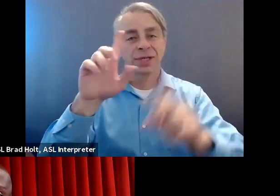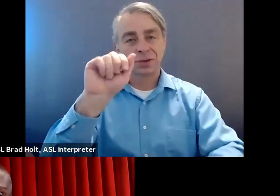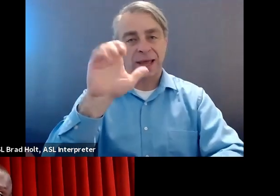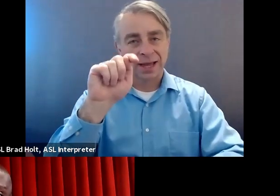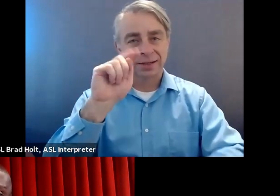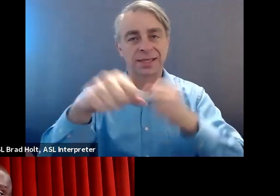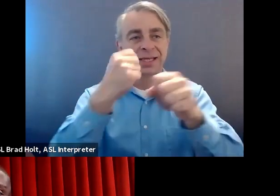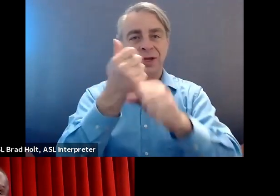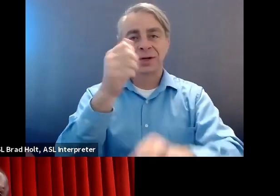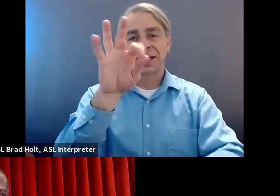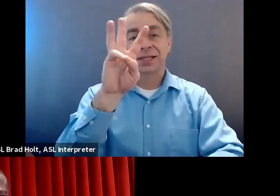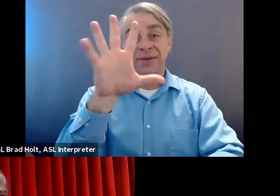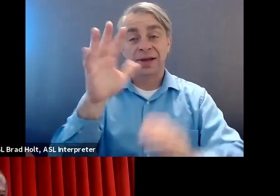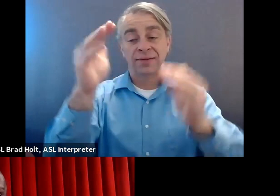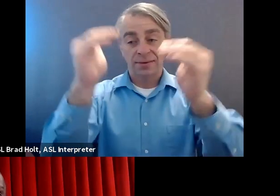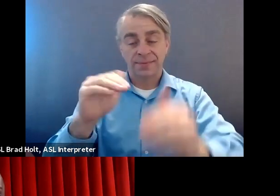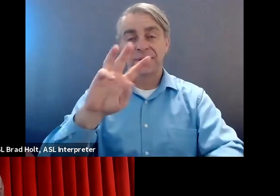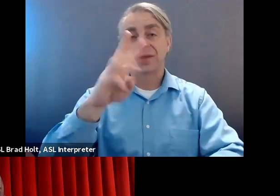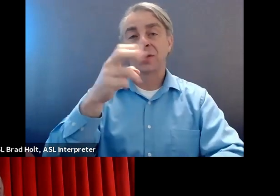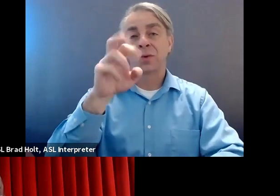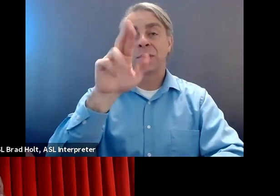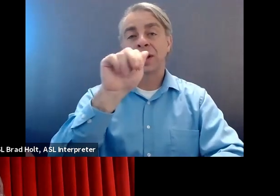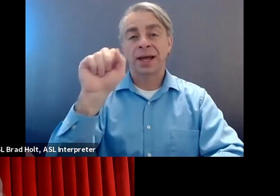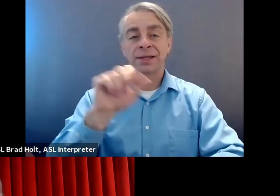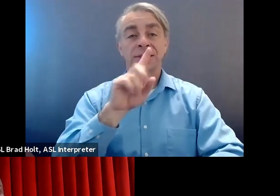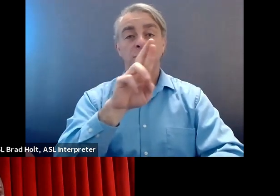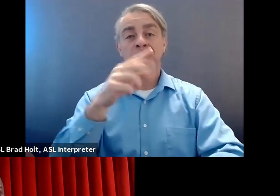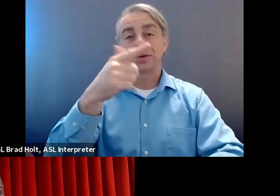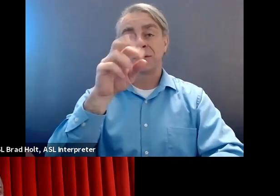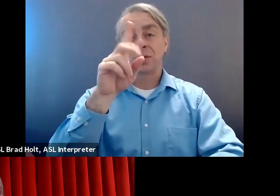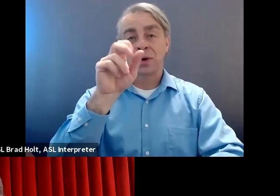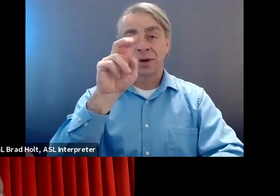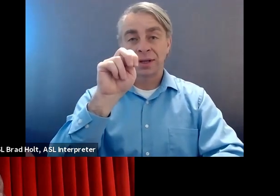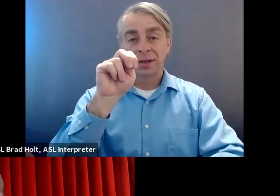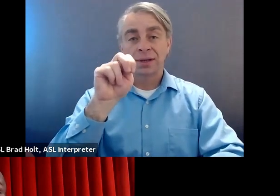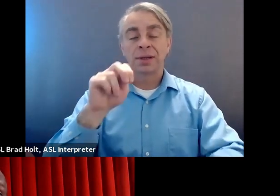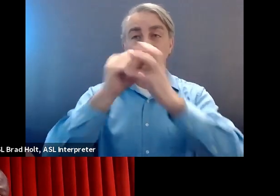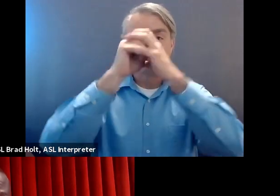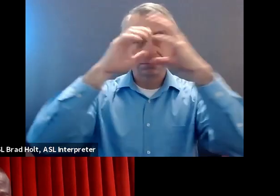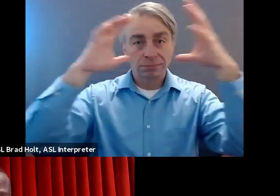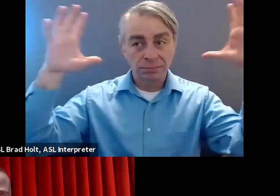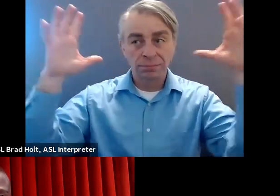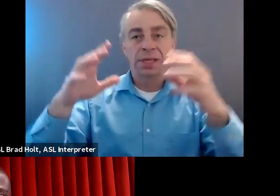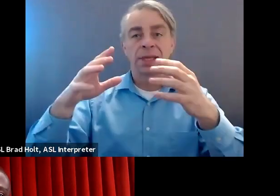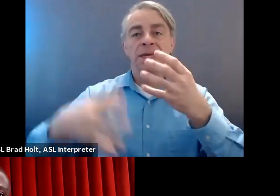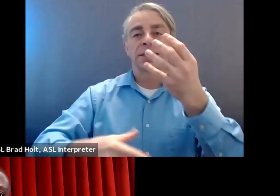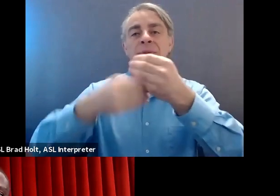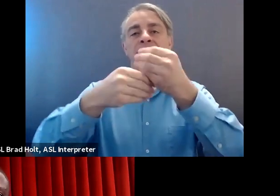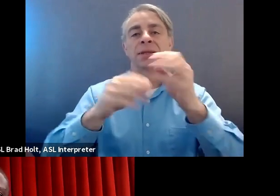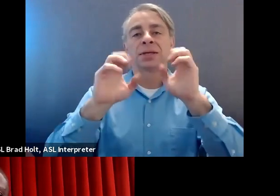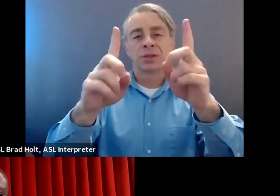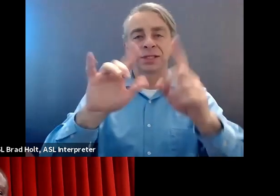whereas Dr. Gordon championed a vision of supplementary education as a strategy to level